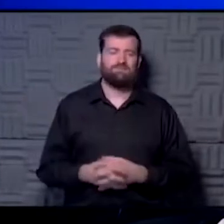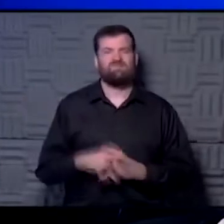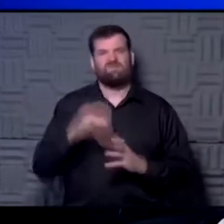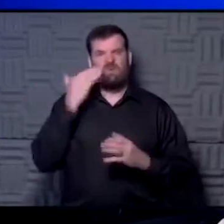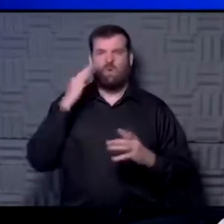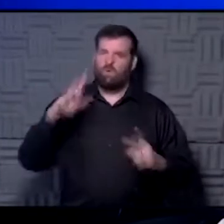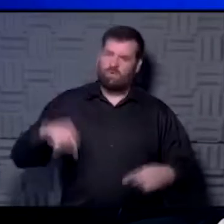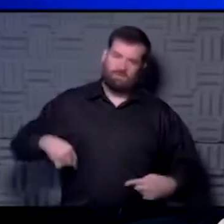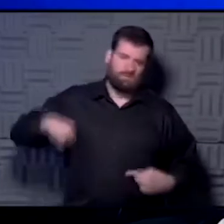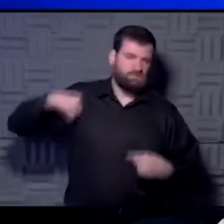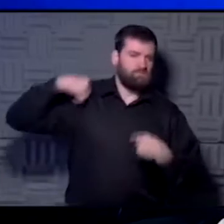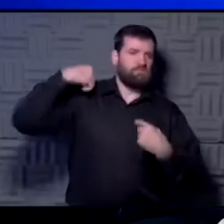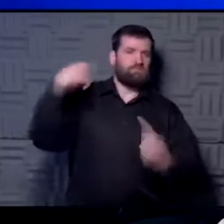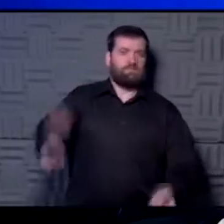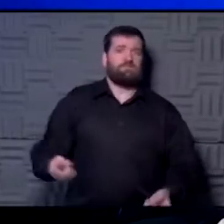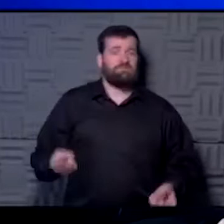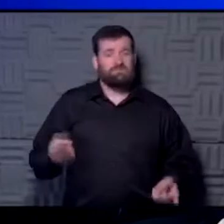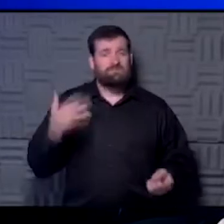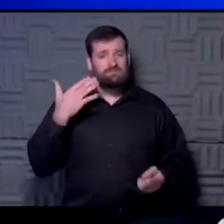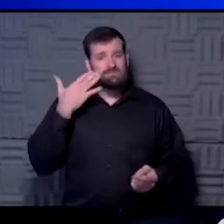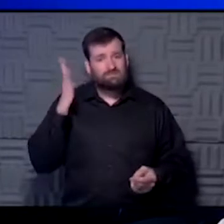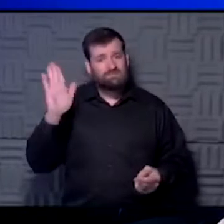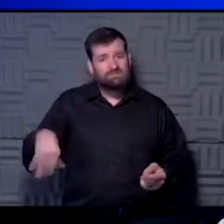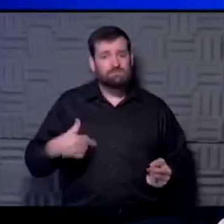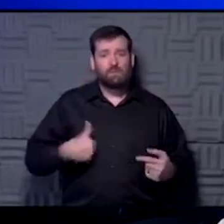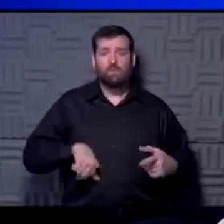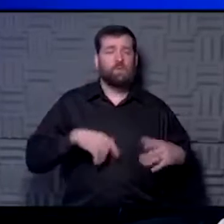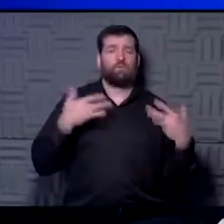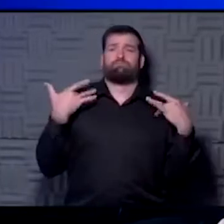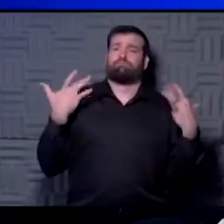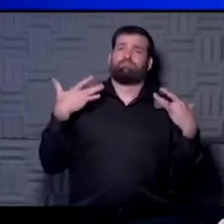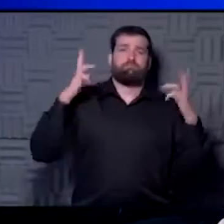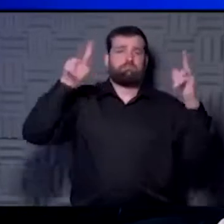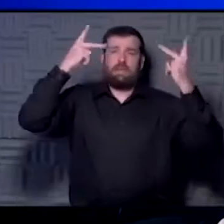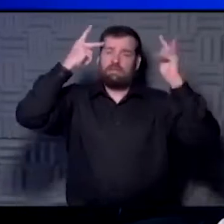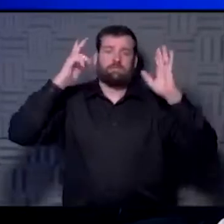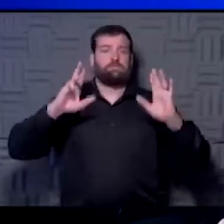so long. And guys, we're apolitical about this. I don't care if you're